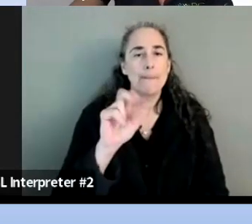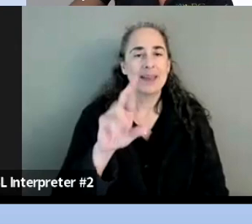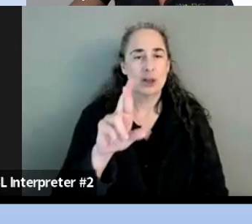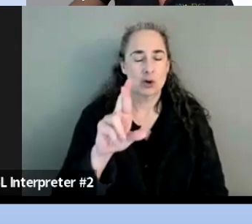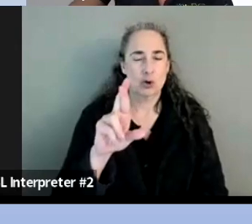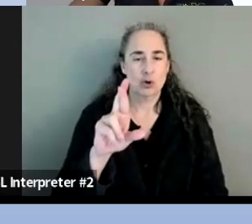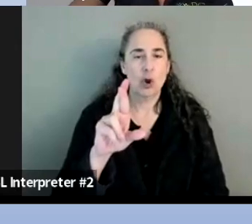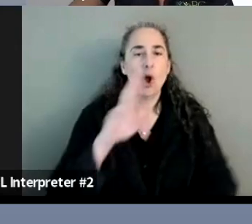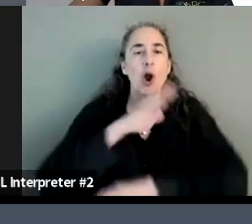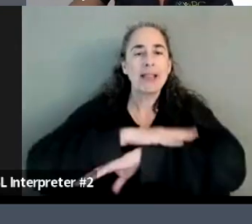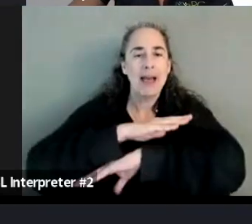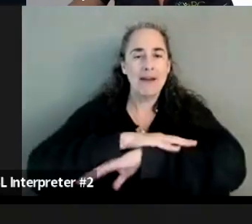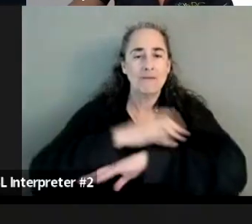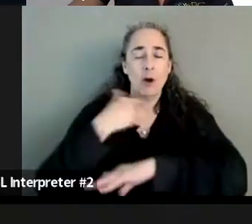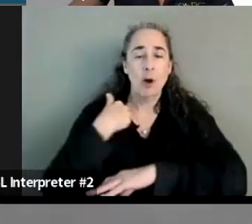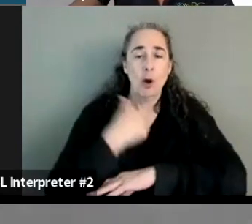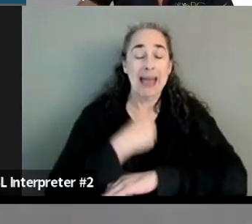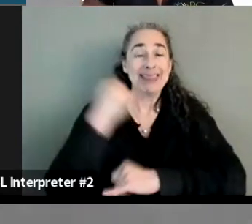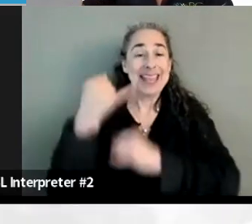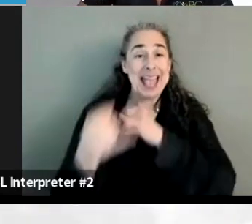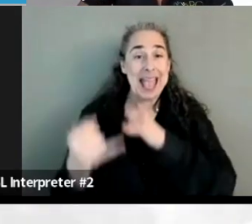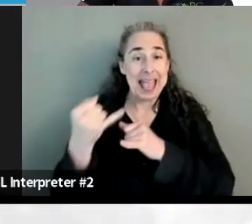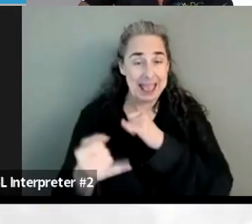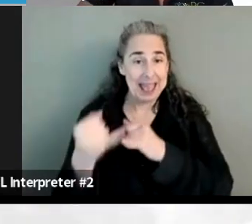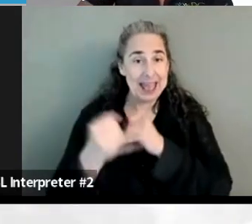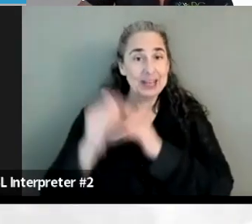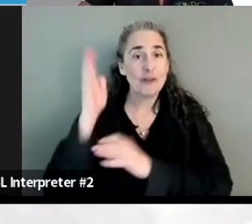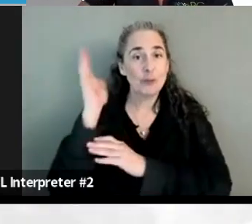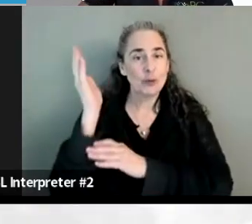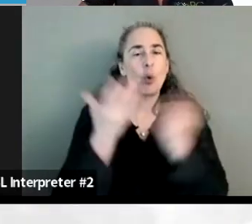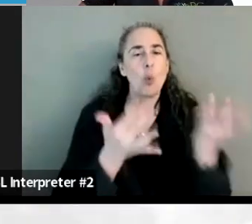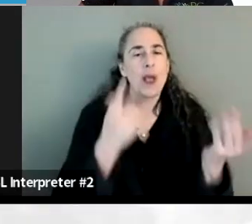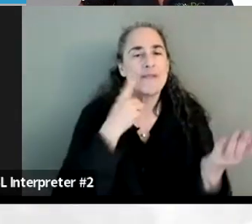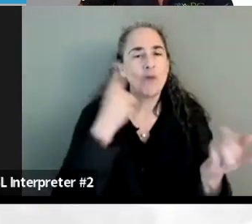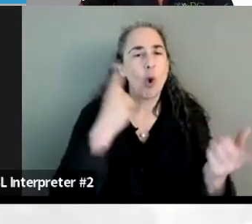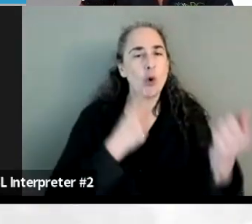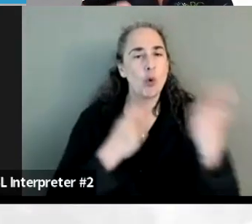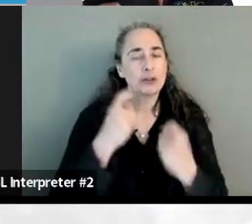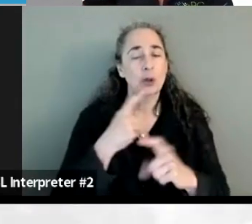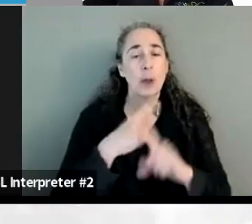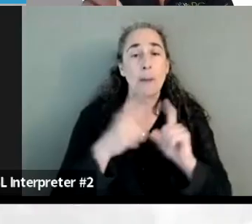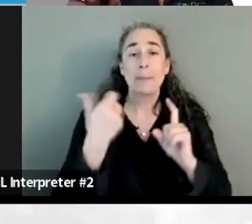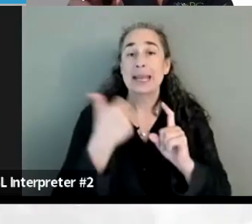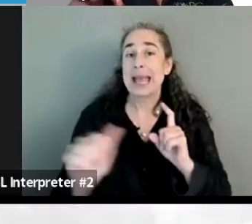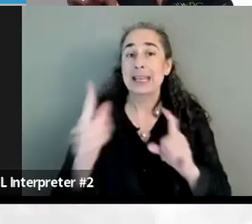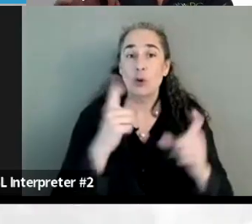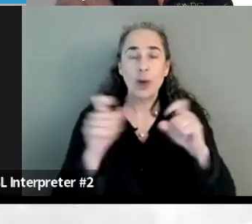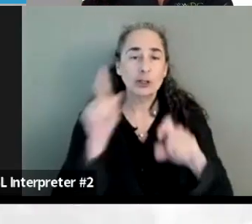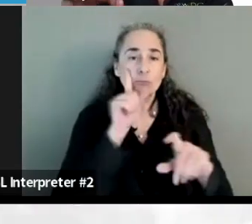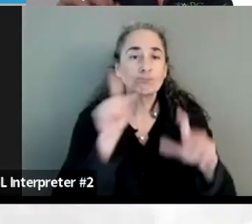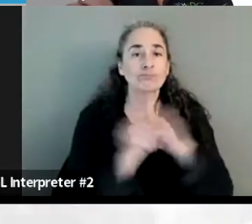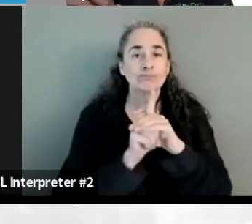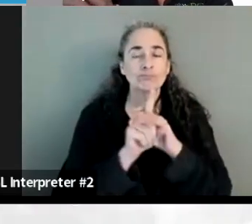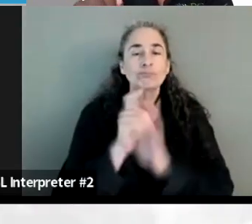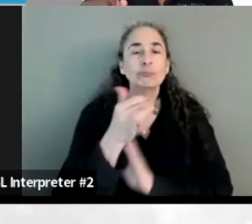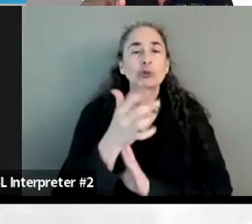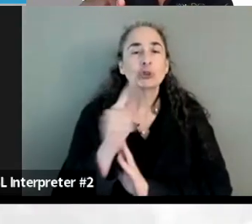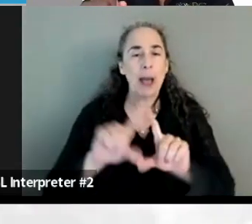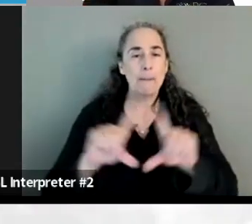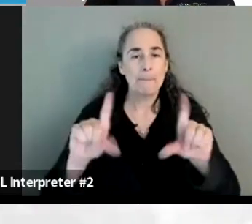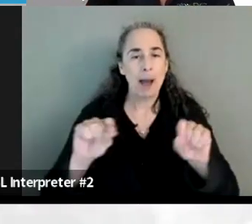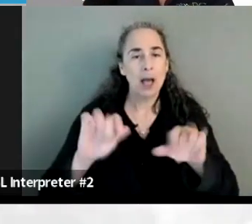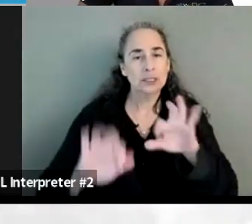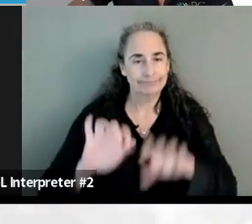wait for questions at the end of the presentation, but feel free to submit any of your questions in the chat box